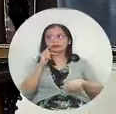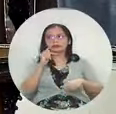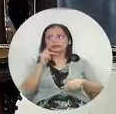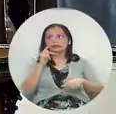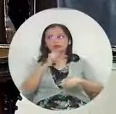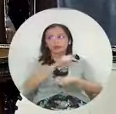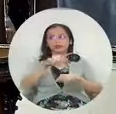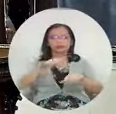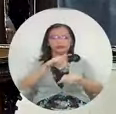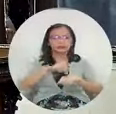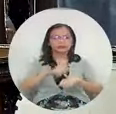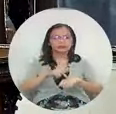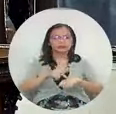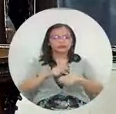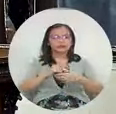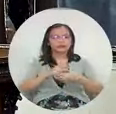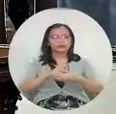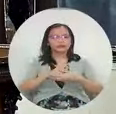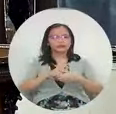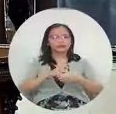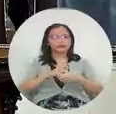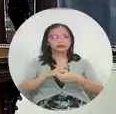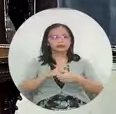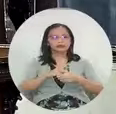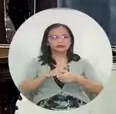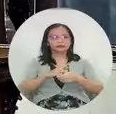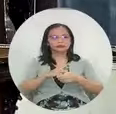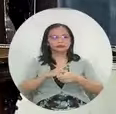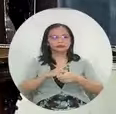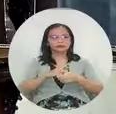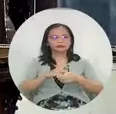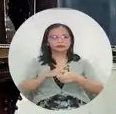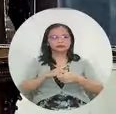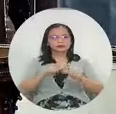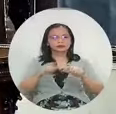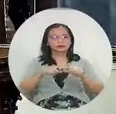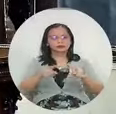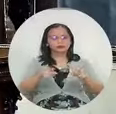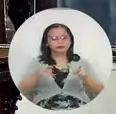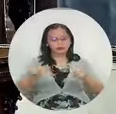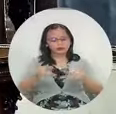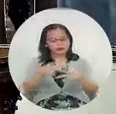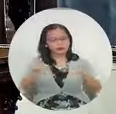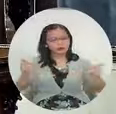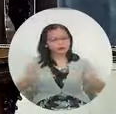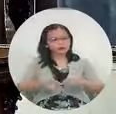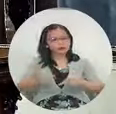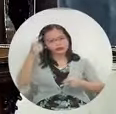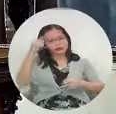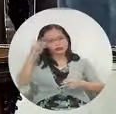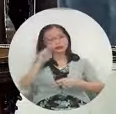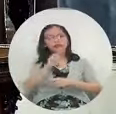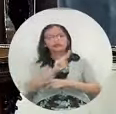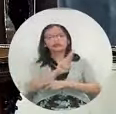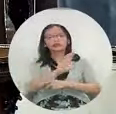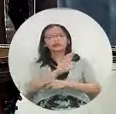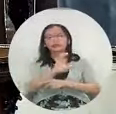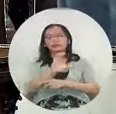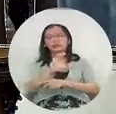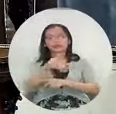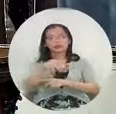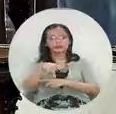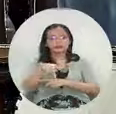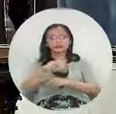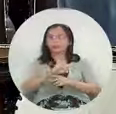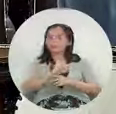Cebu because this place here is for UCCP. You are supposed, because you are a